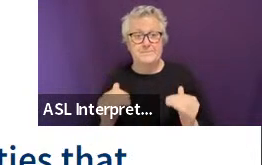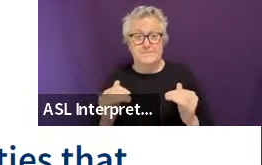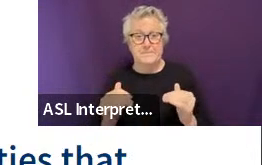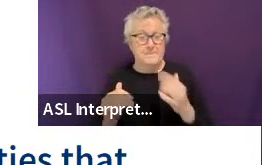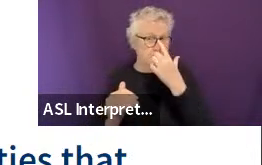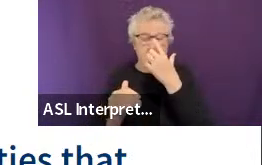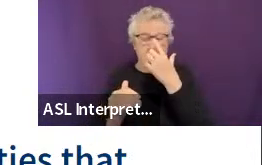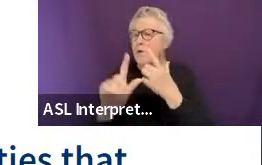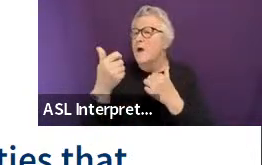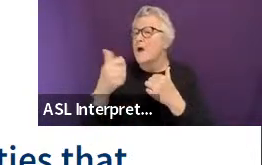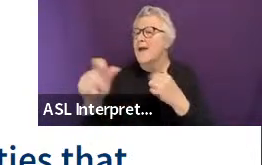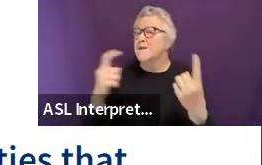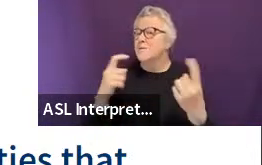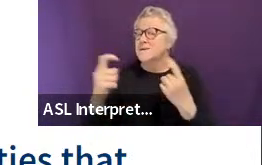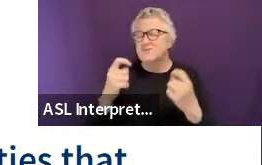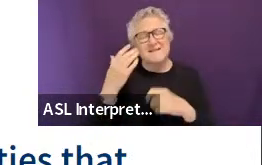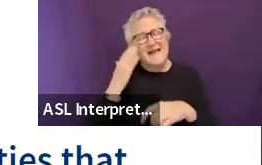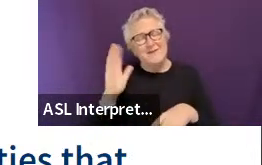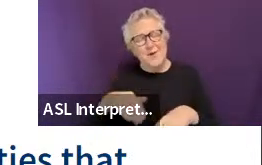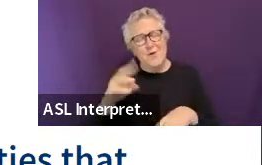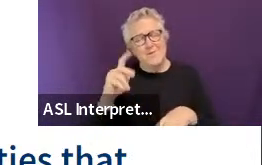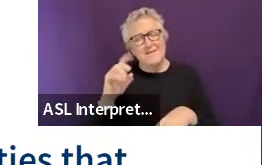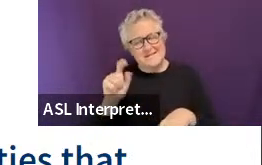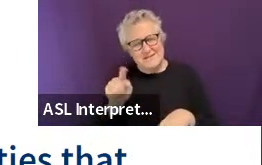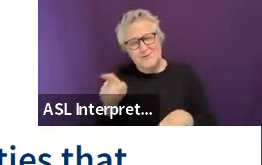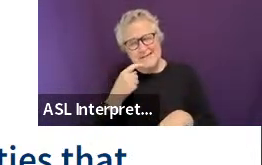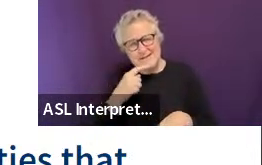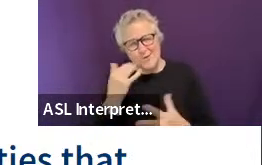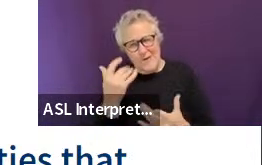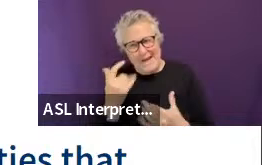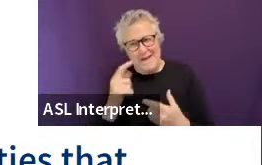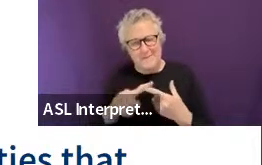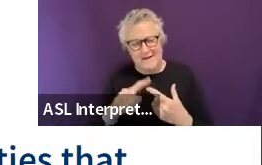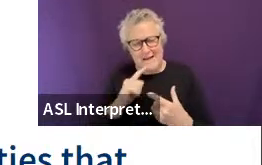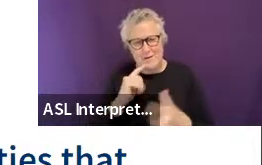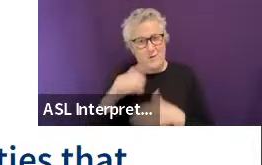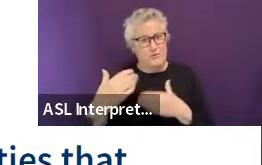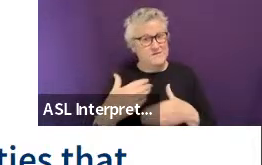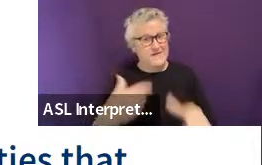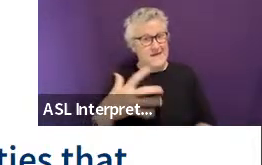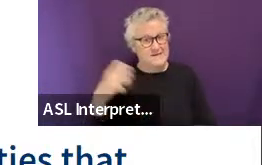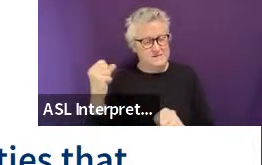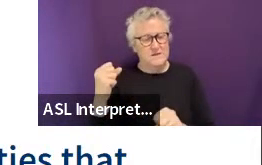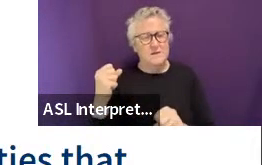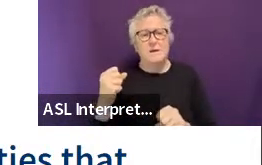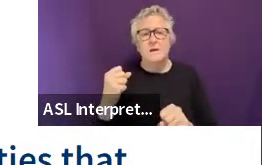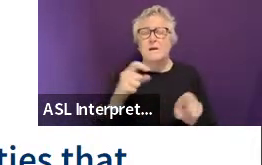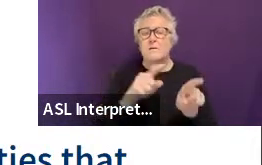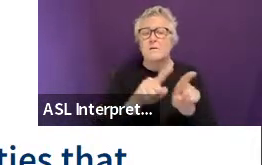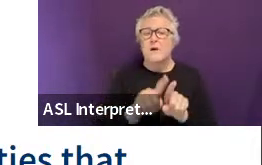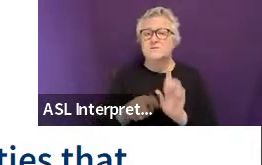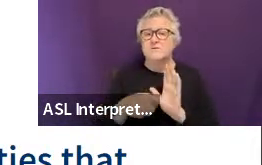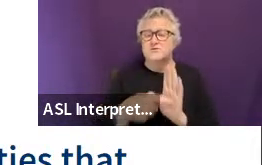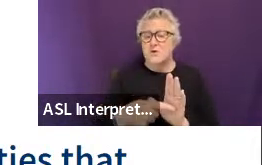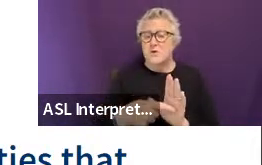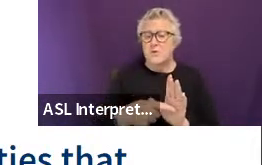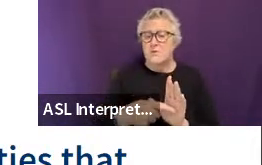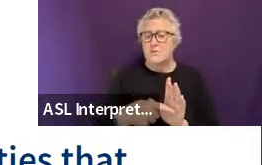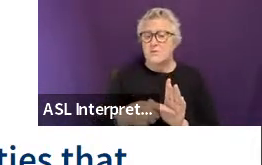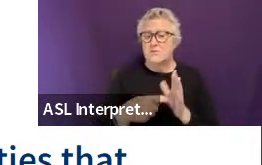any questions, Millicent, I know you said to wait, but I'm going through this really fast. We also showed modeling shows park and ride